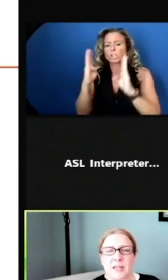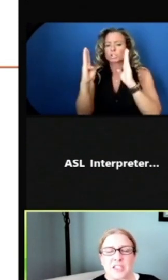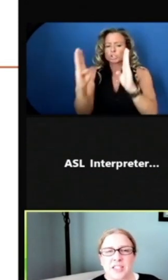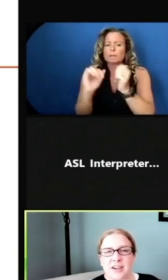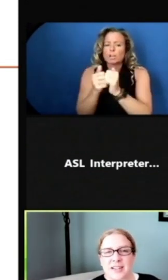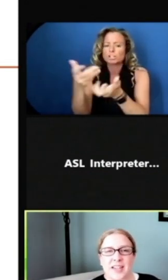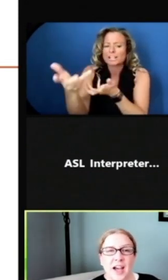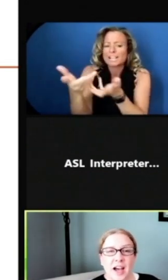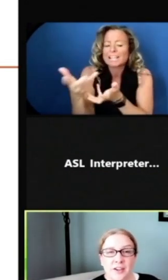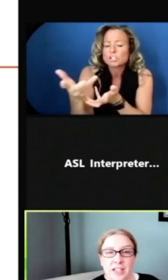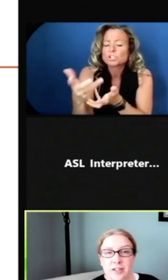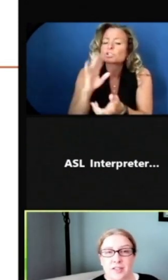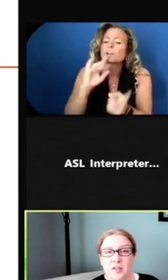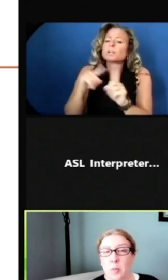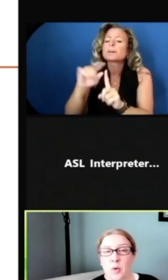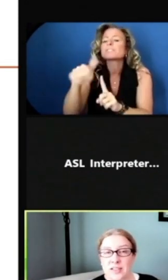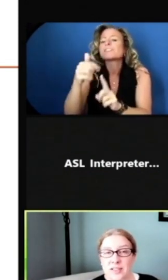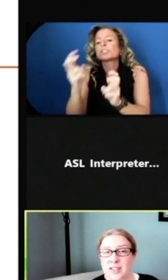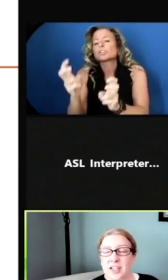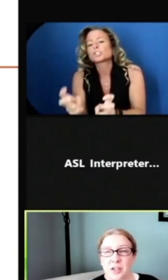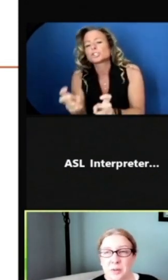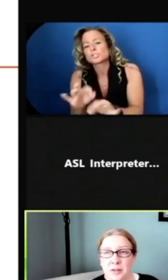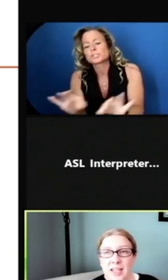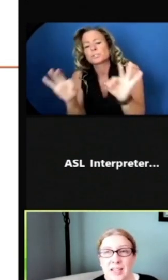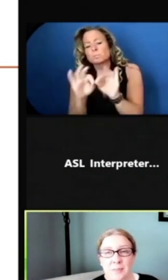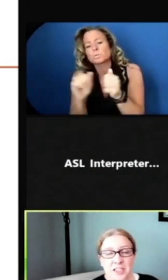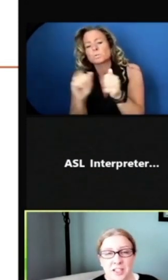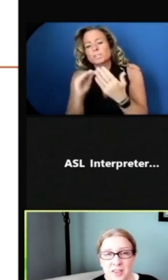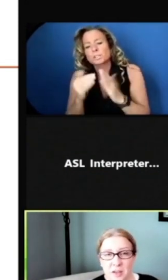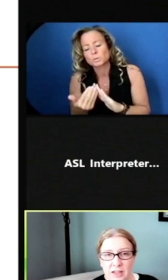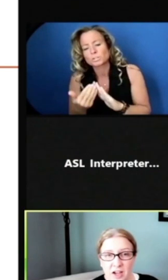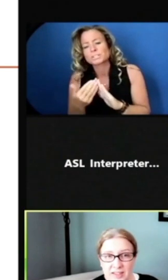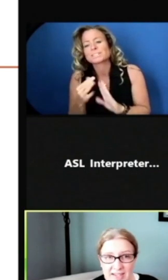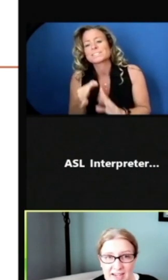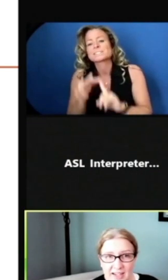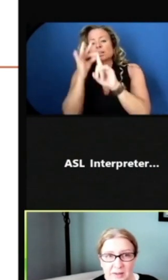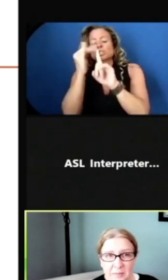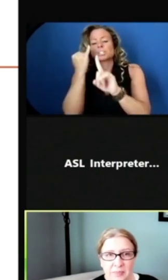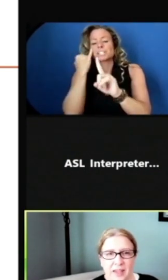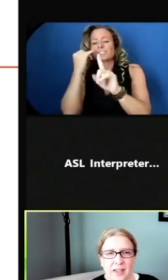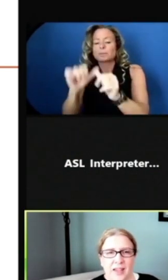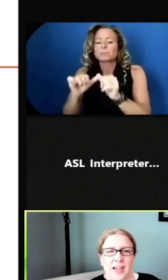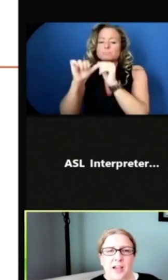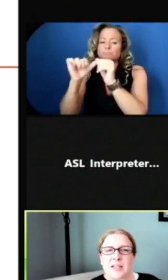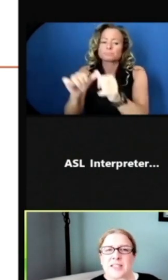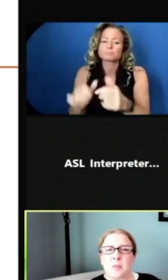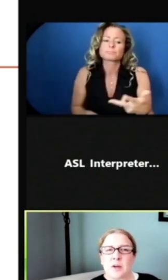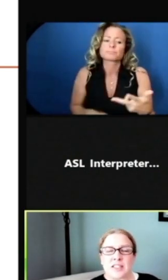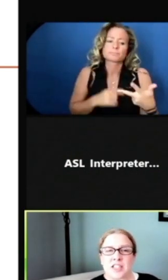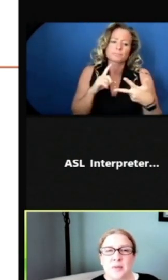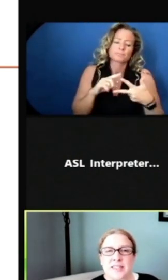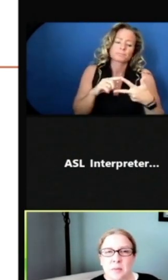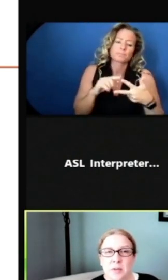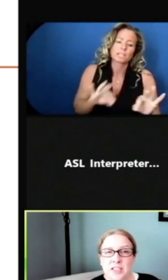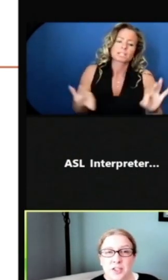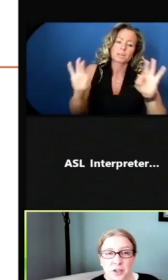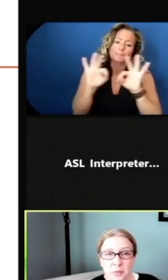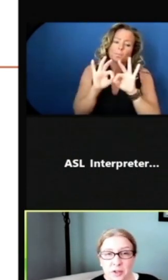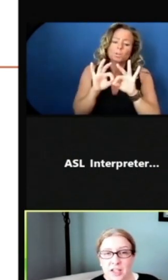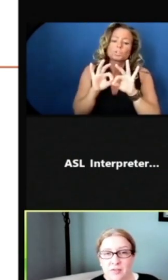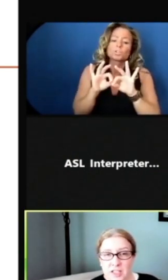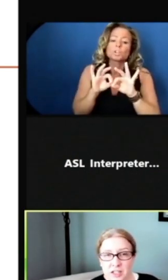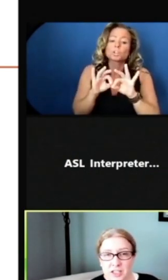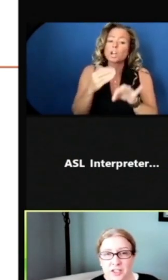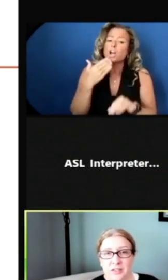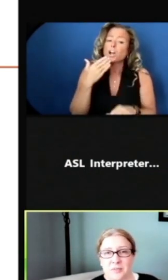and especially addressing other issues of importance to the community, especially if they've been long-standing. It's important to assemble a